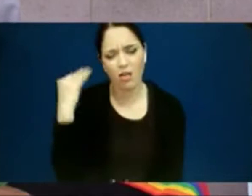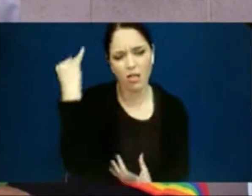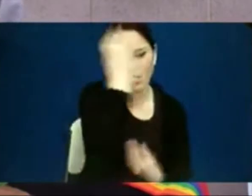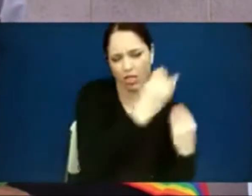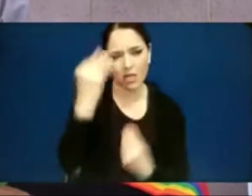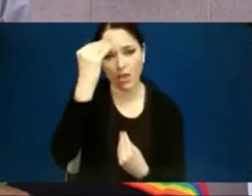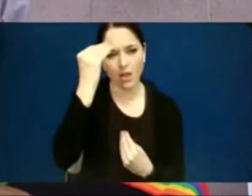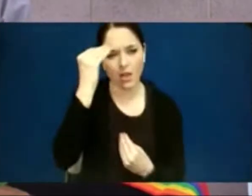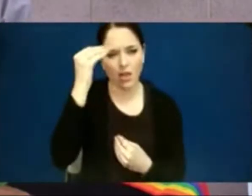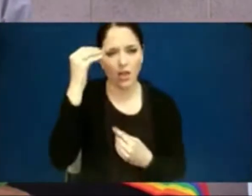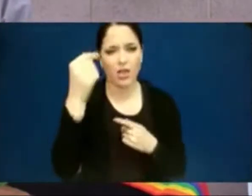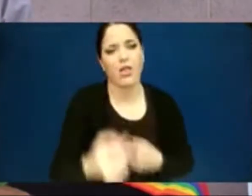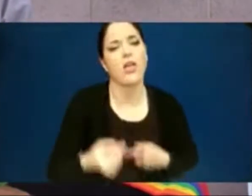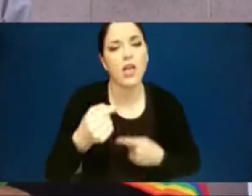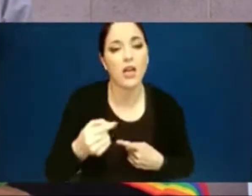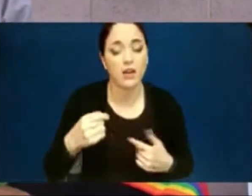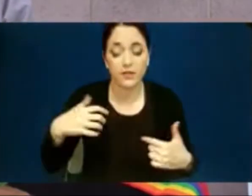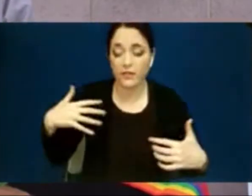it be afraid."